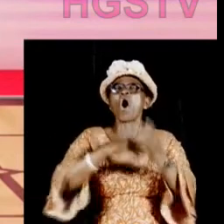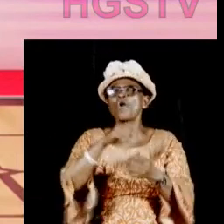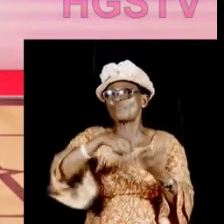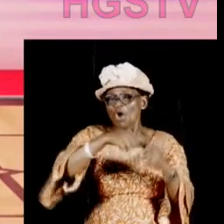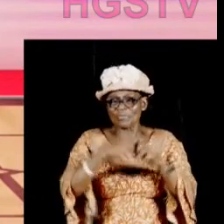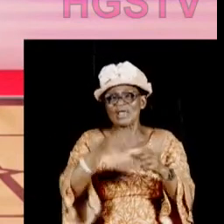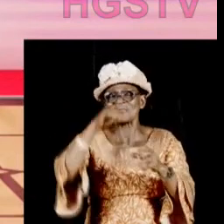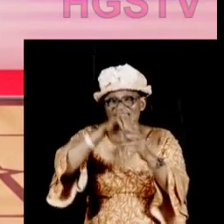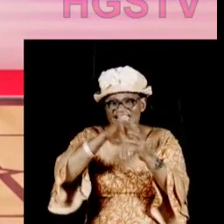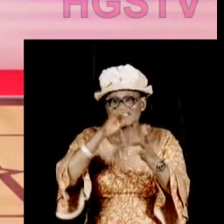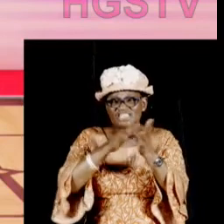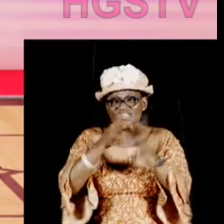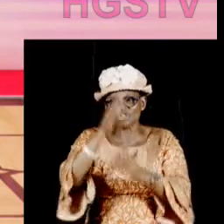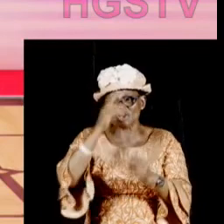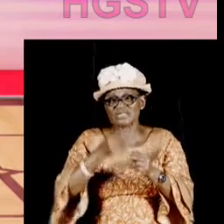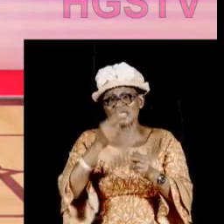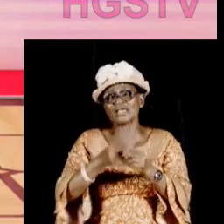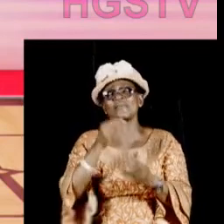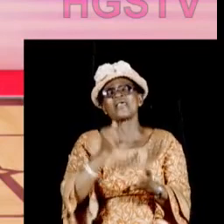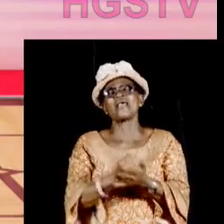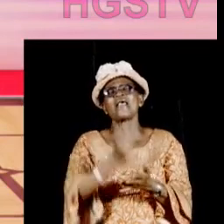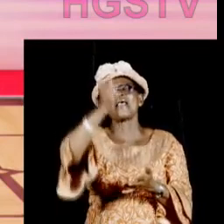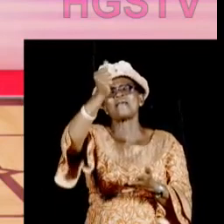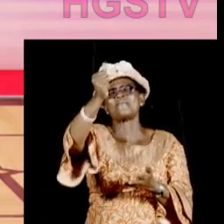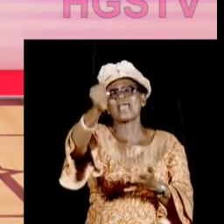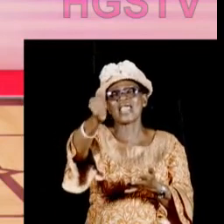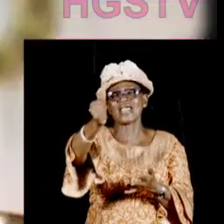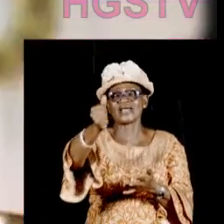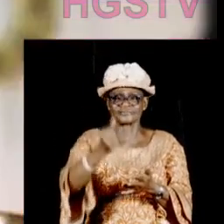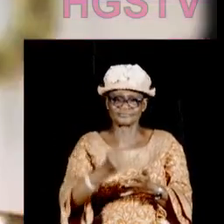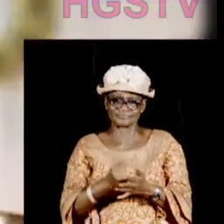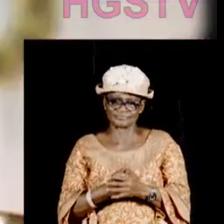or stress in Jesus' name. Amen.